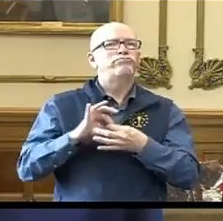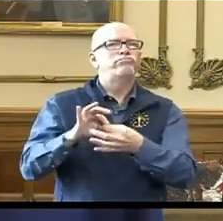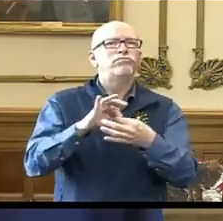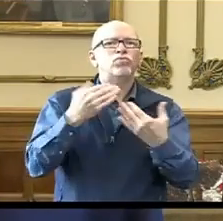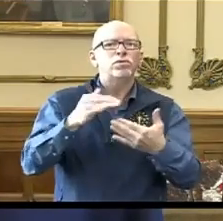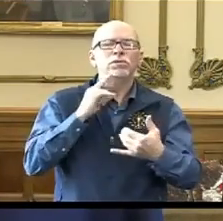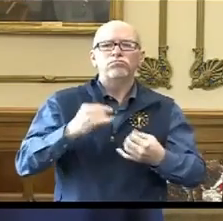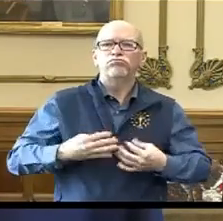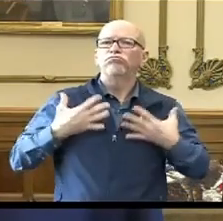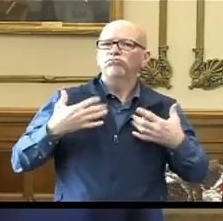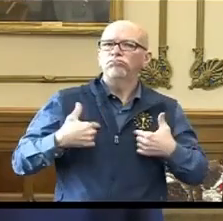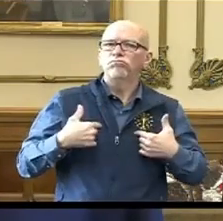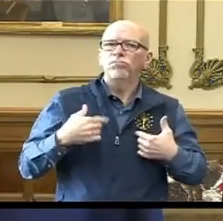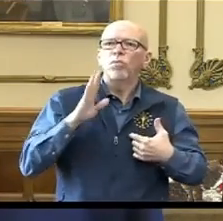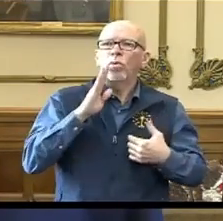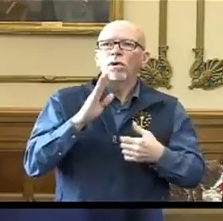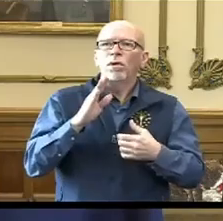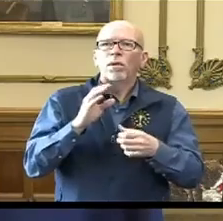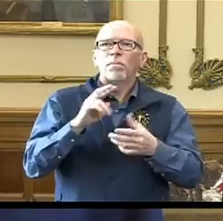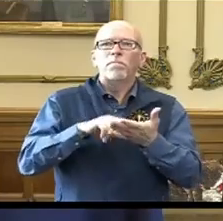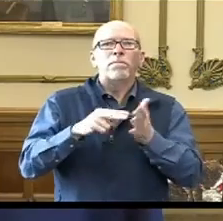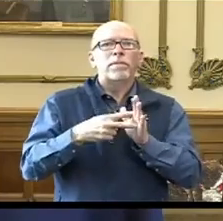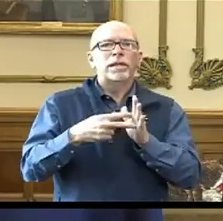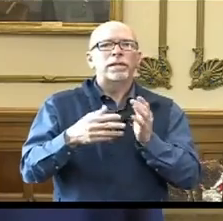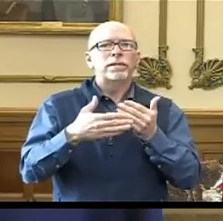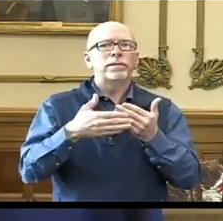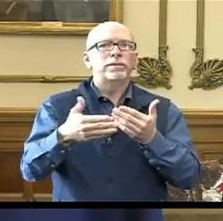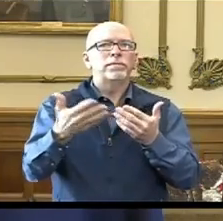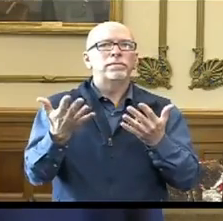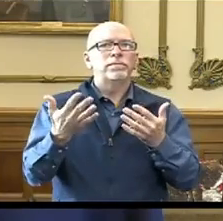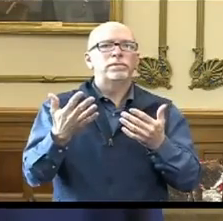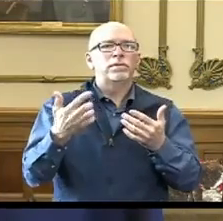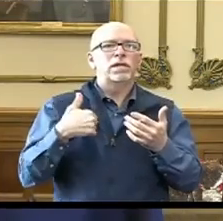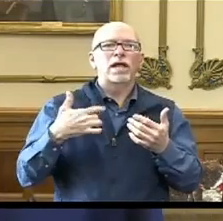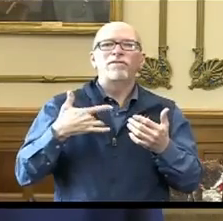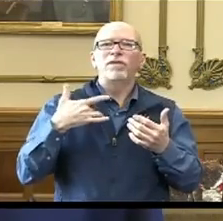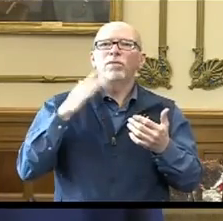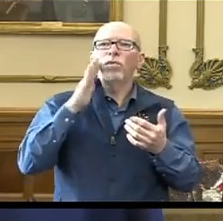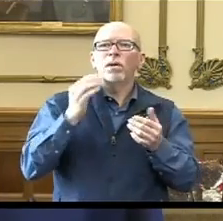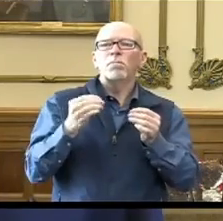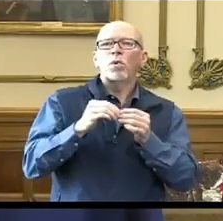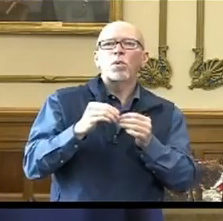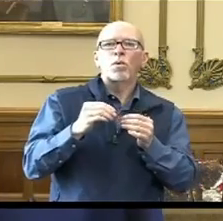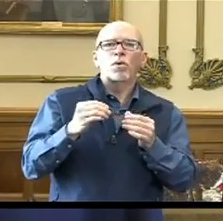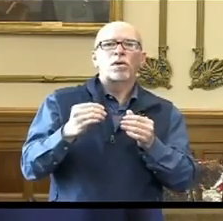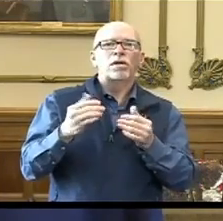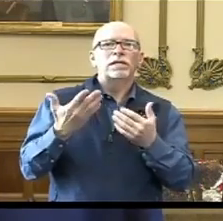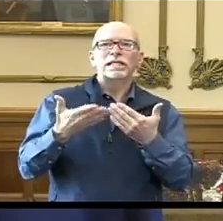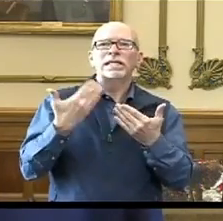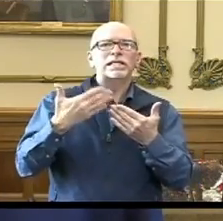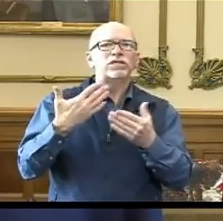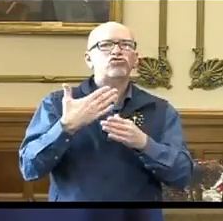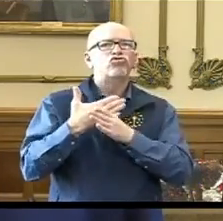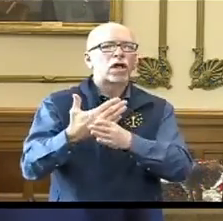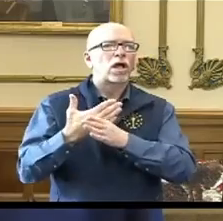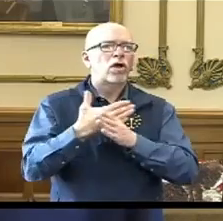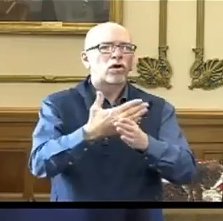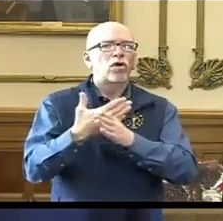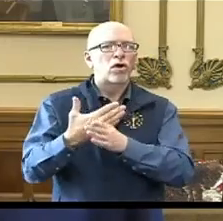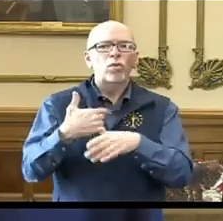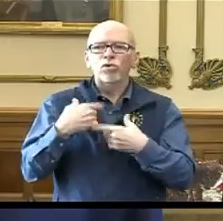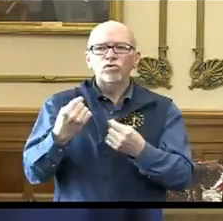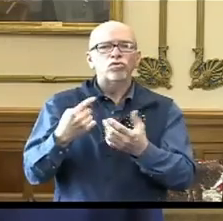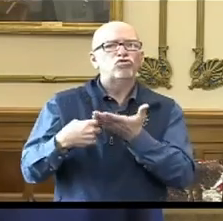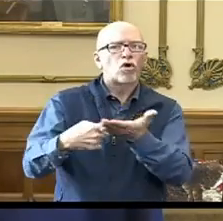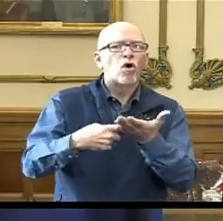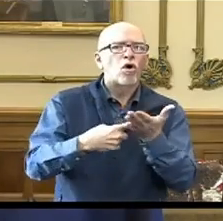encouraging, and that's what's going to make it, quite frankly, easy to share what we're doing, talk about